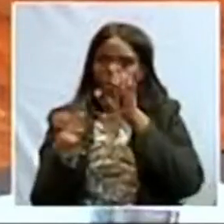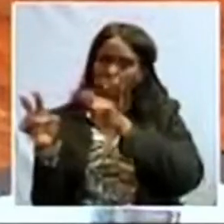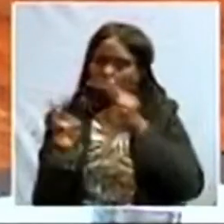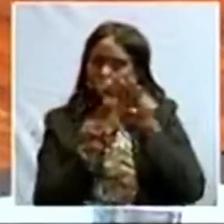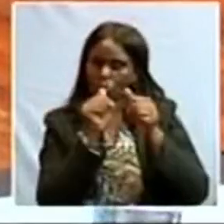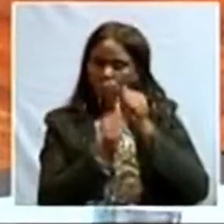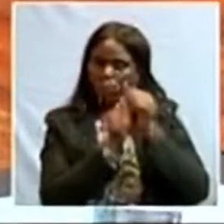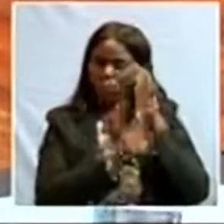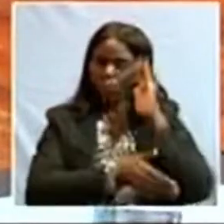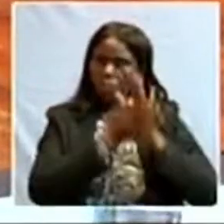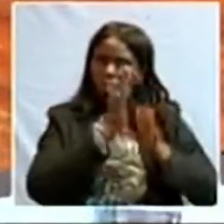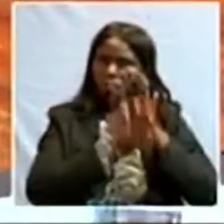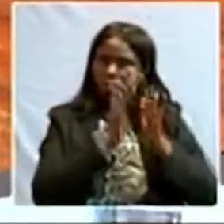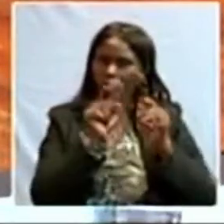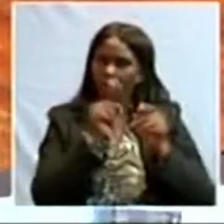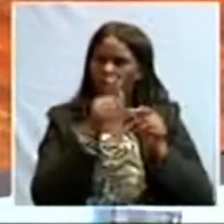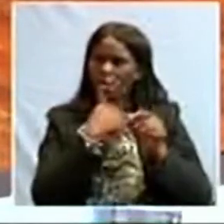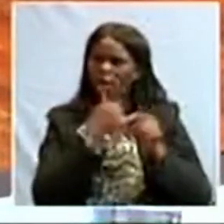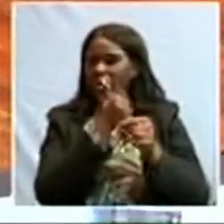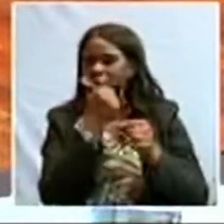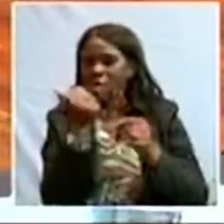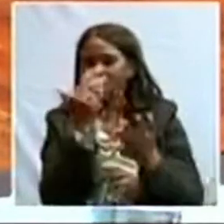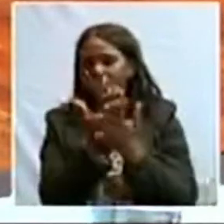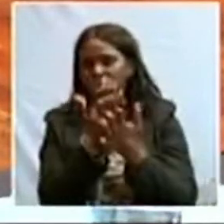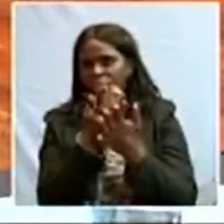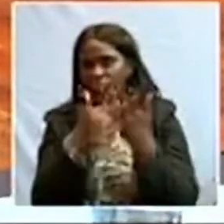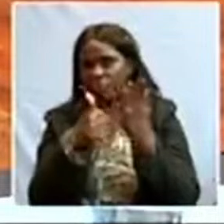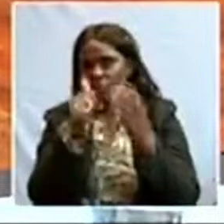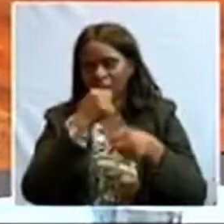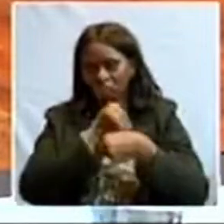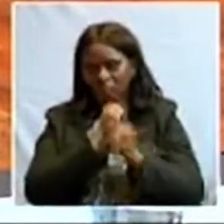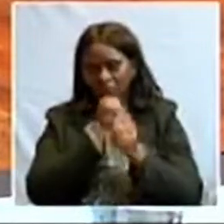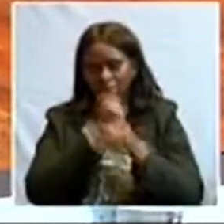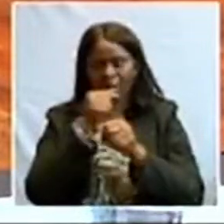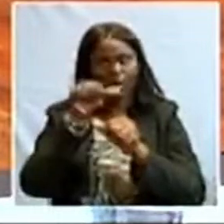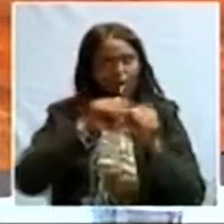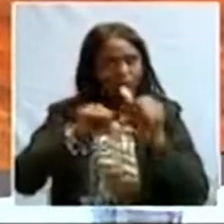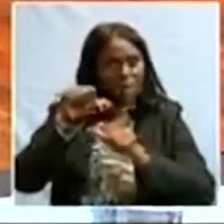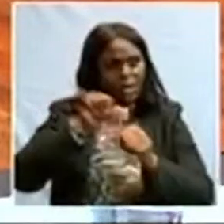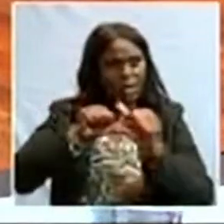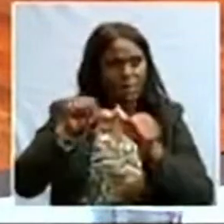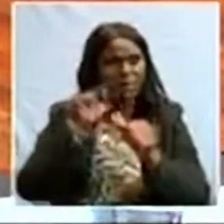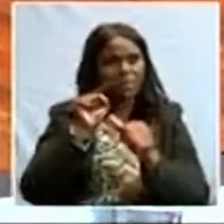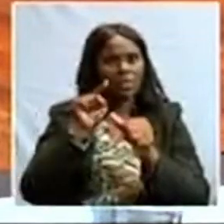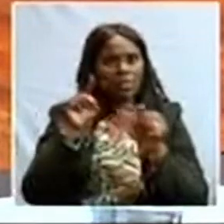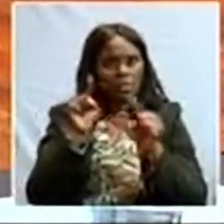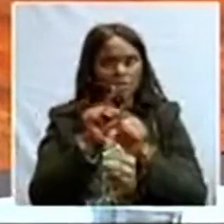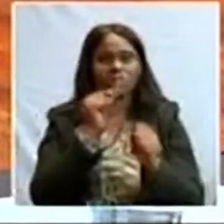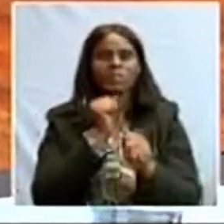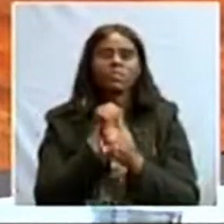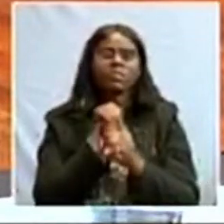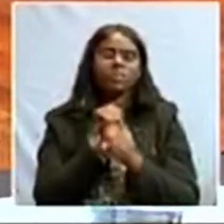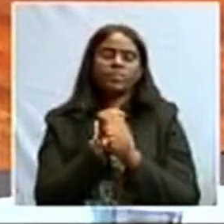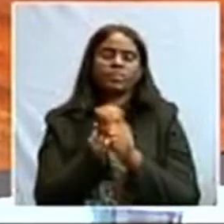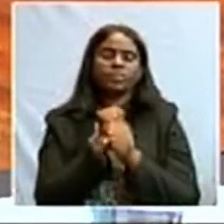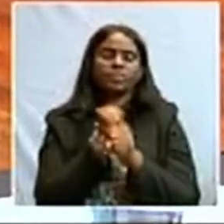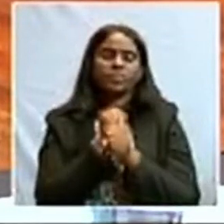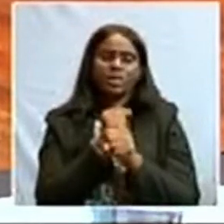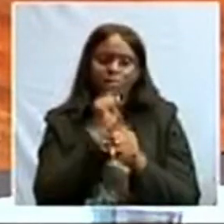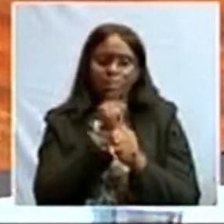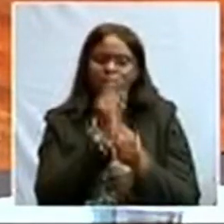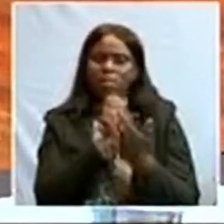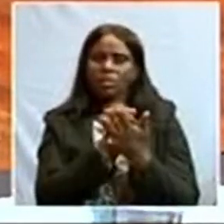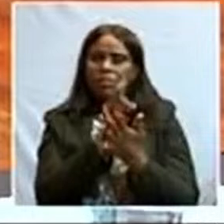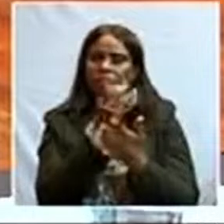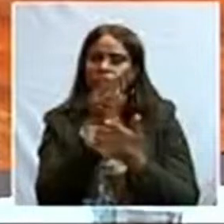growing, is there any proposals you are making around the functionality of the office